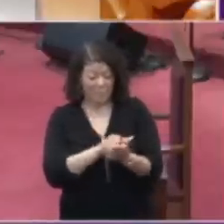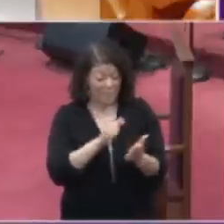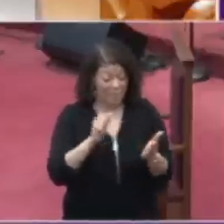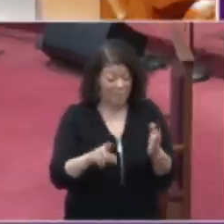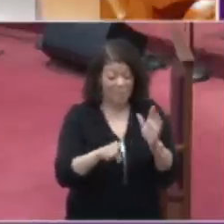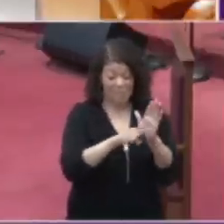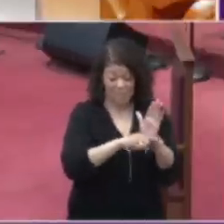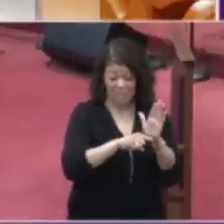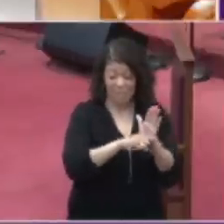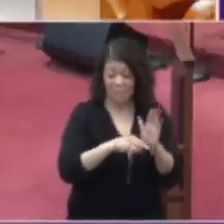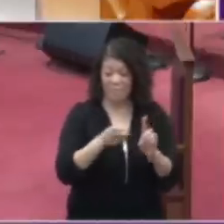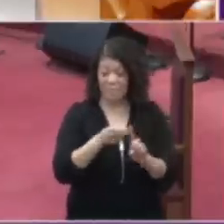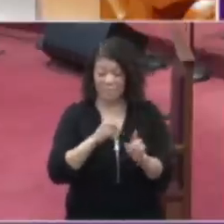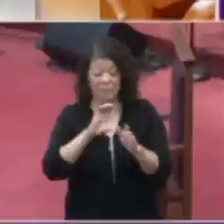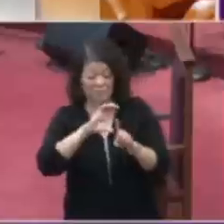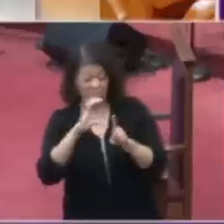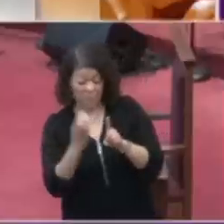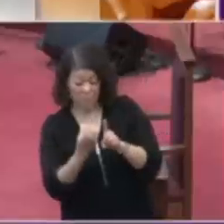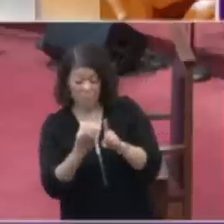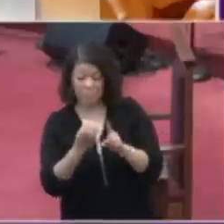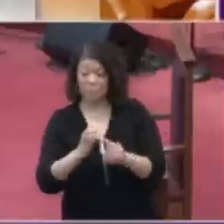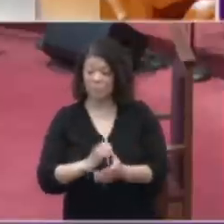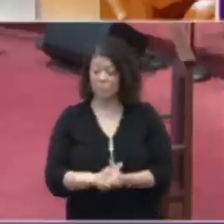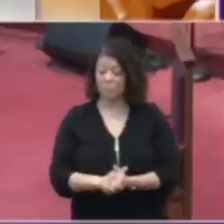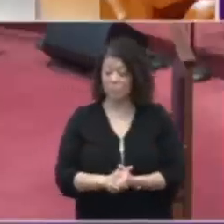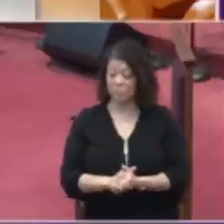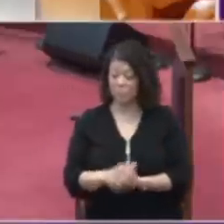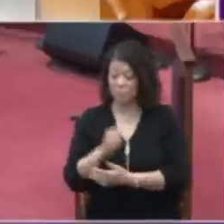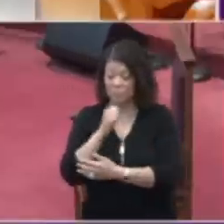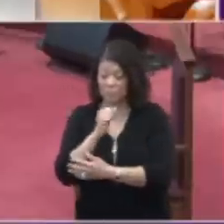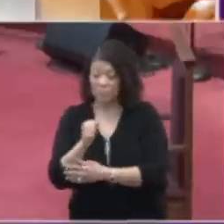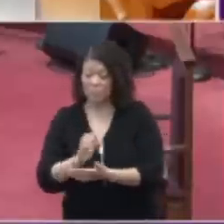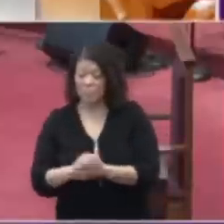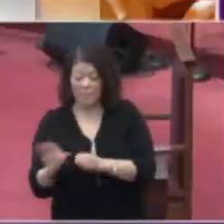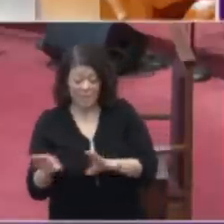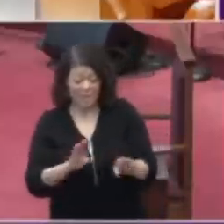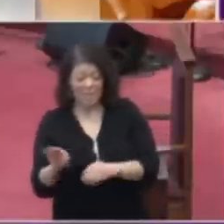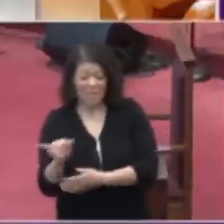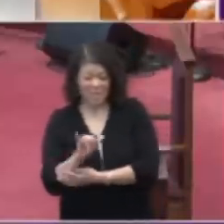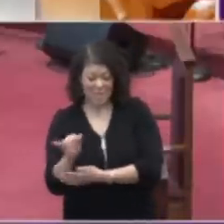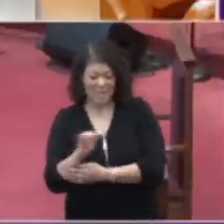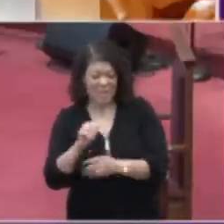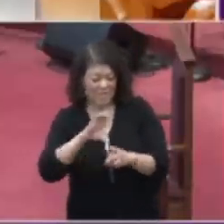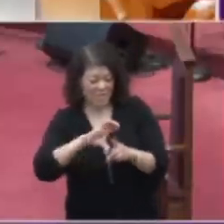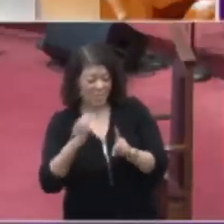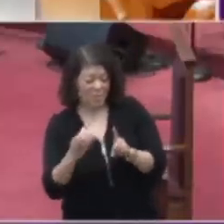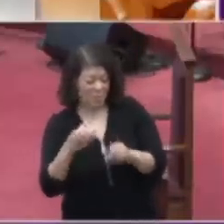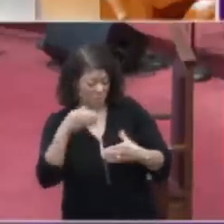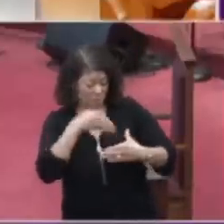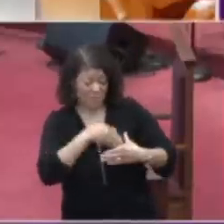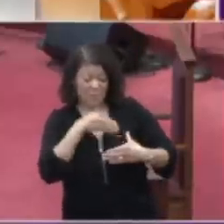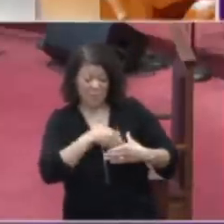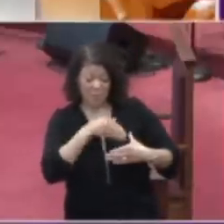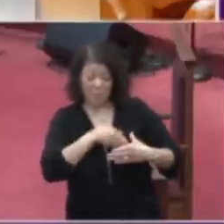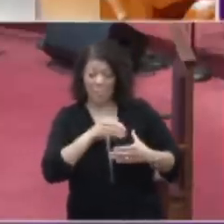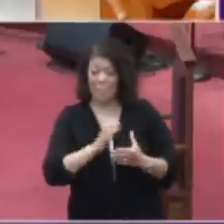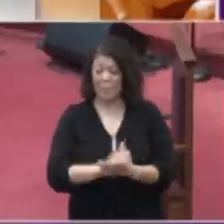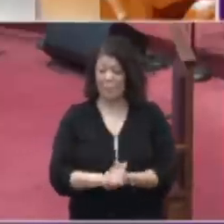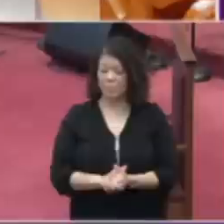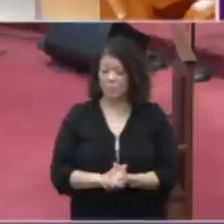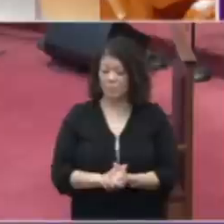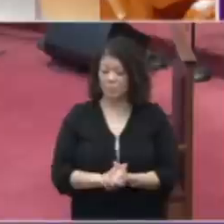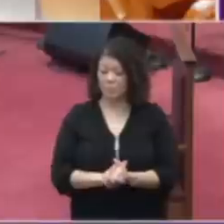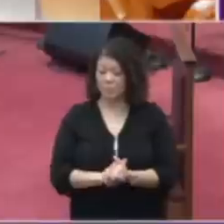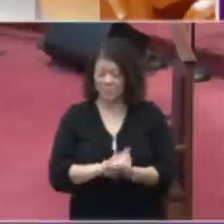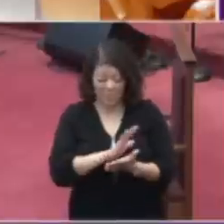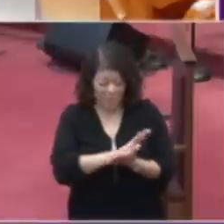don't become inside what the culture is becoming outside. That's the prayer. Lord, purge